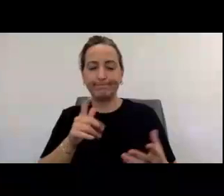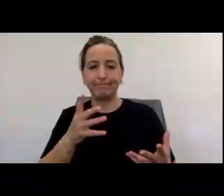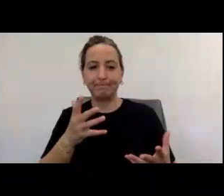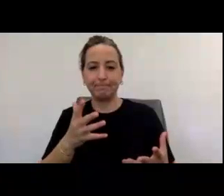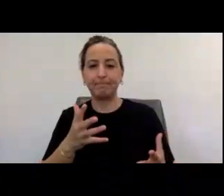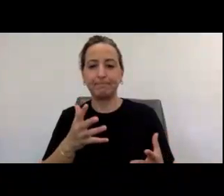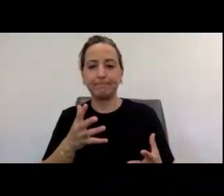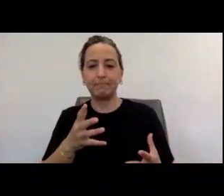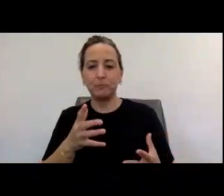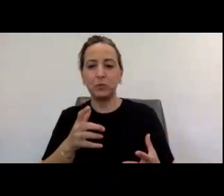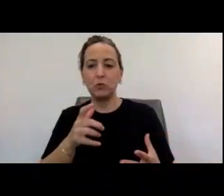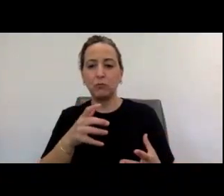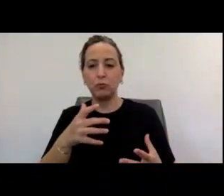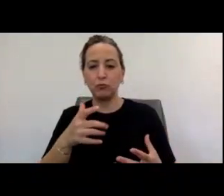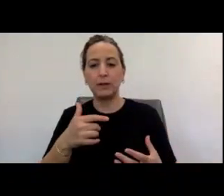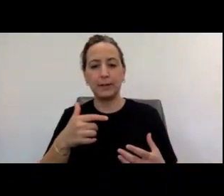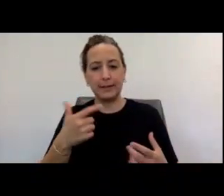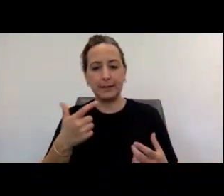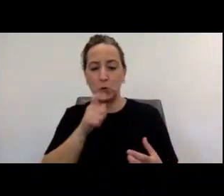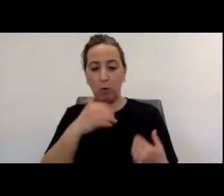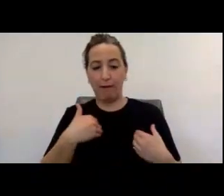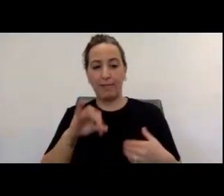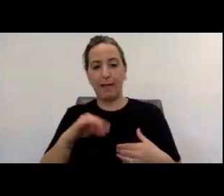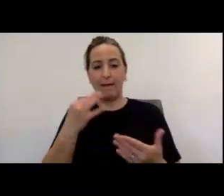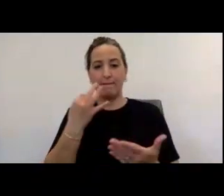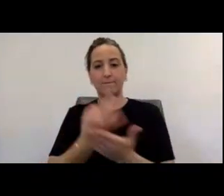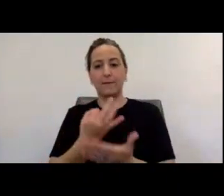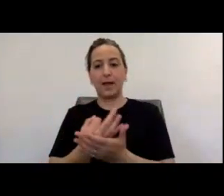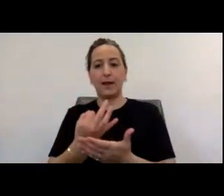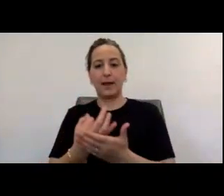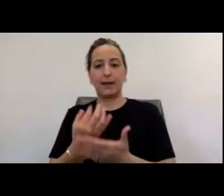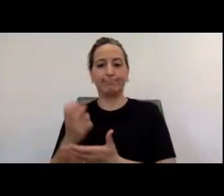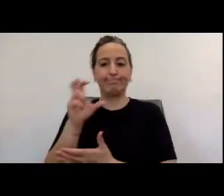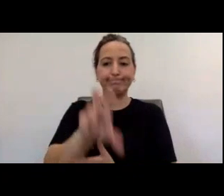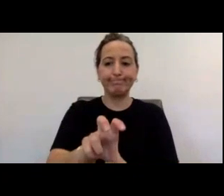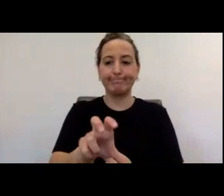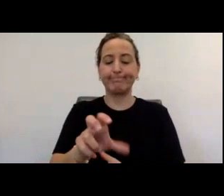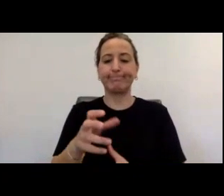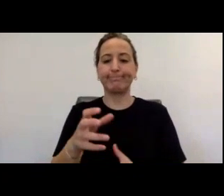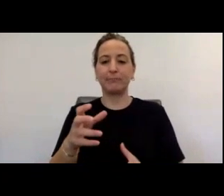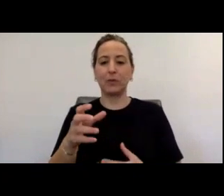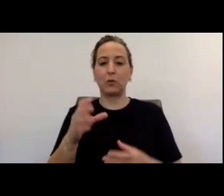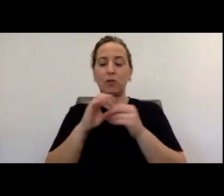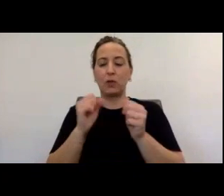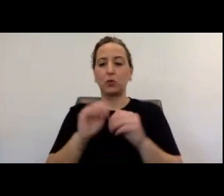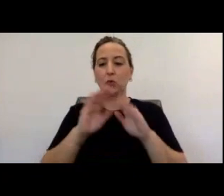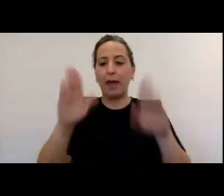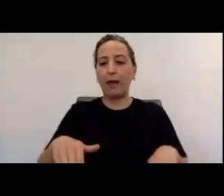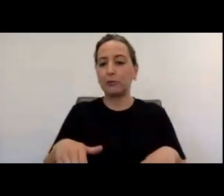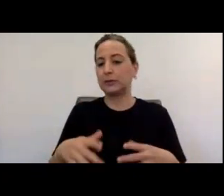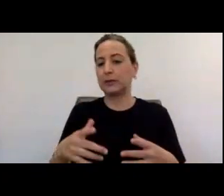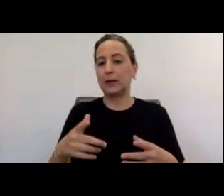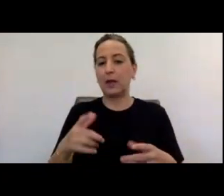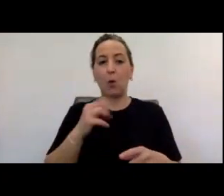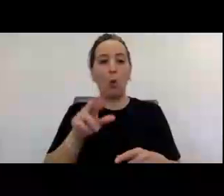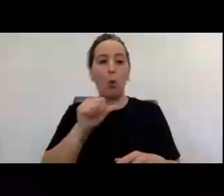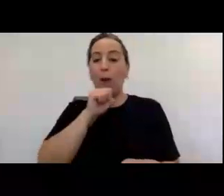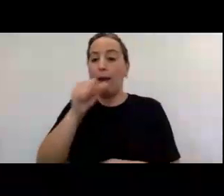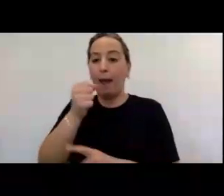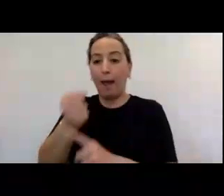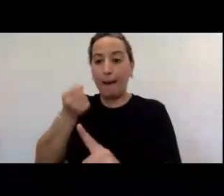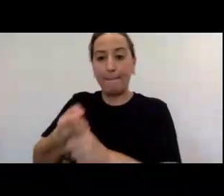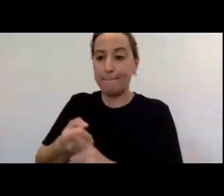and that financial contributions to housing stability. And you can see the areas that didn't and how that's impacted our various